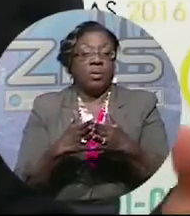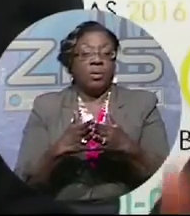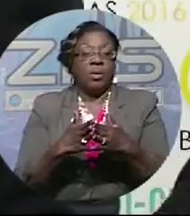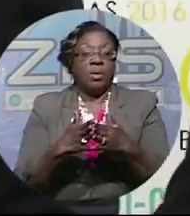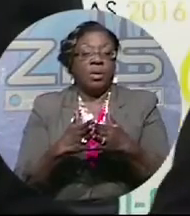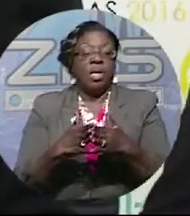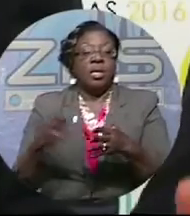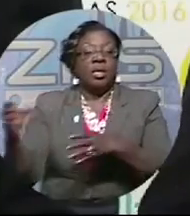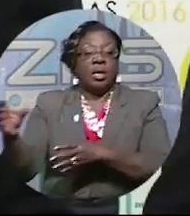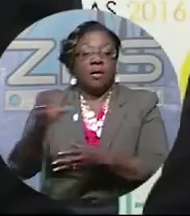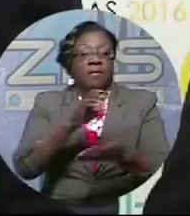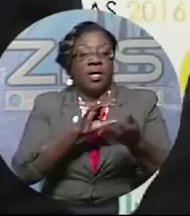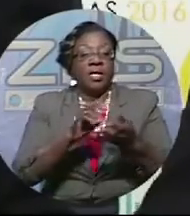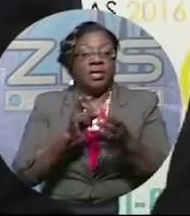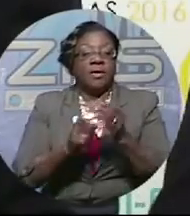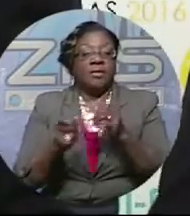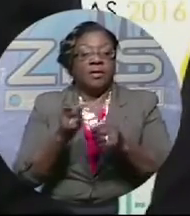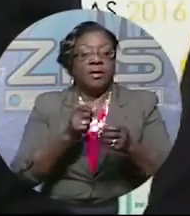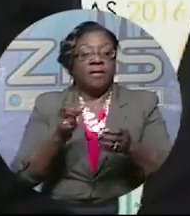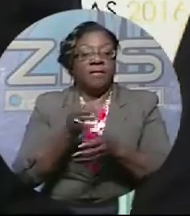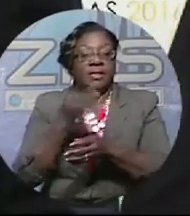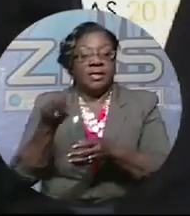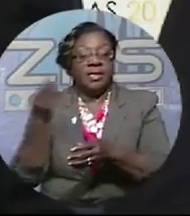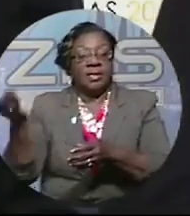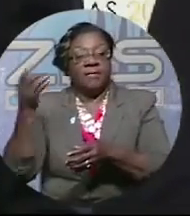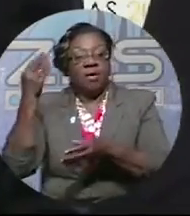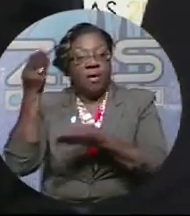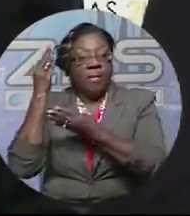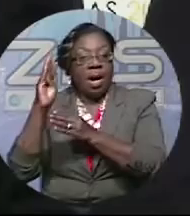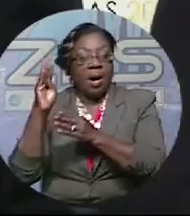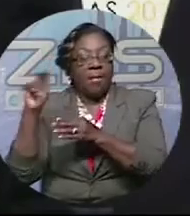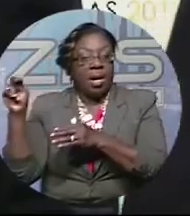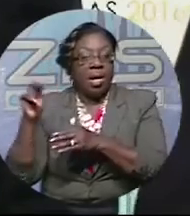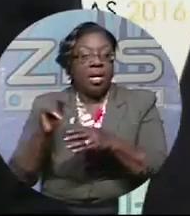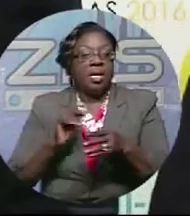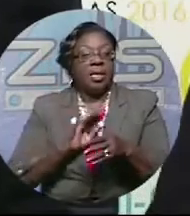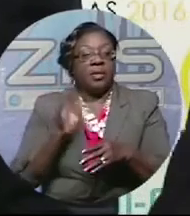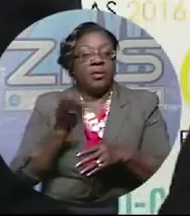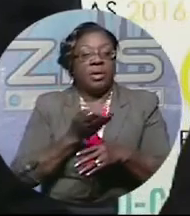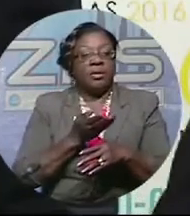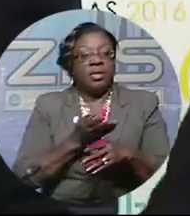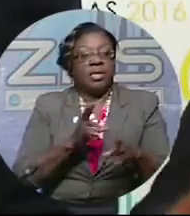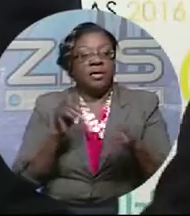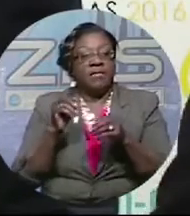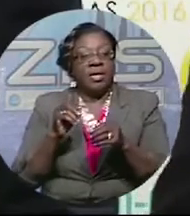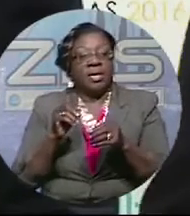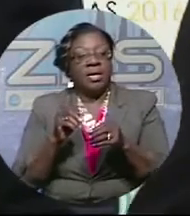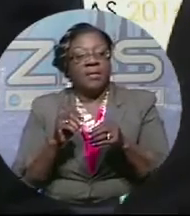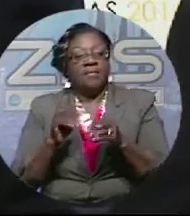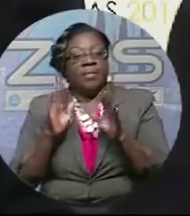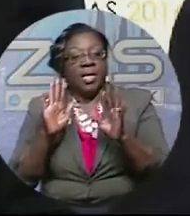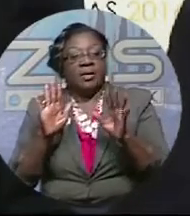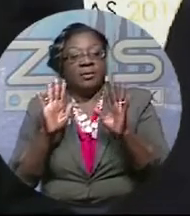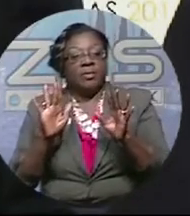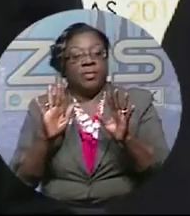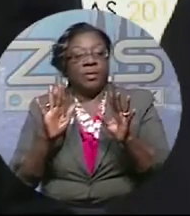the convention facilities of Baha, that you can see the extraordinary beauty of it.